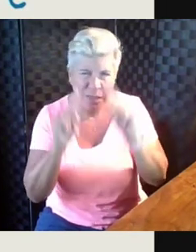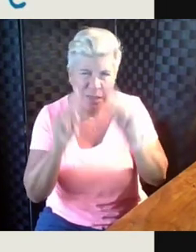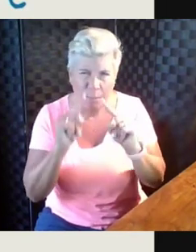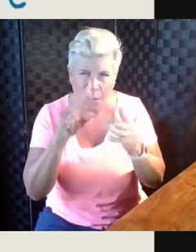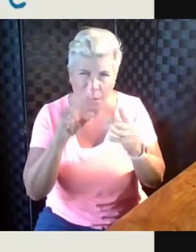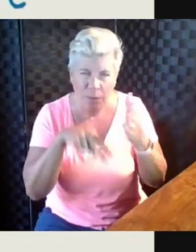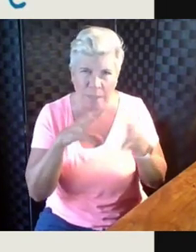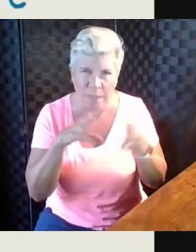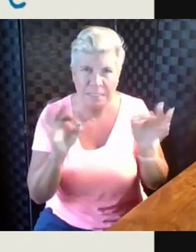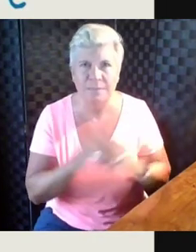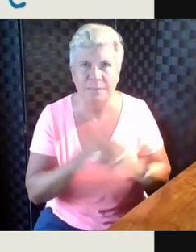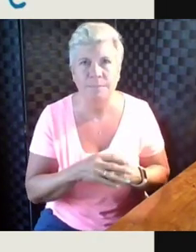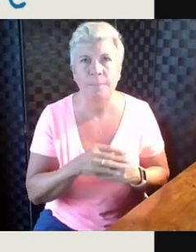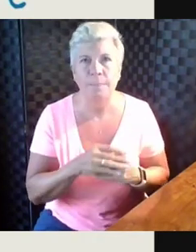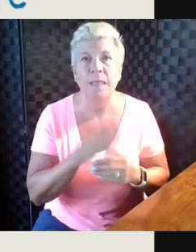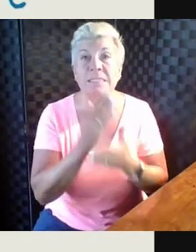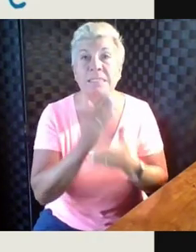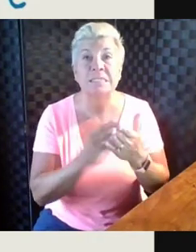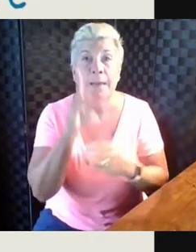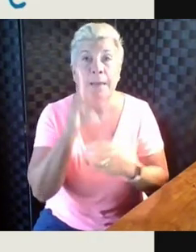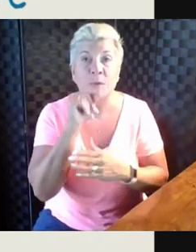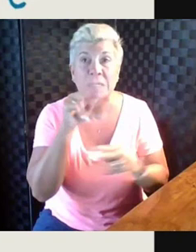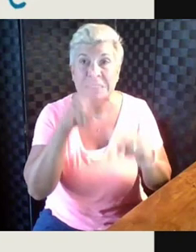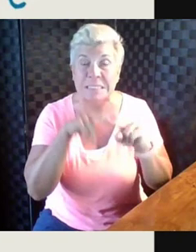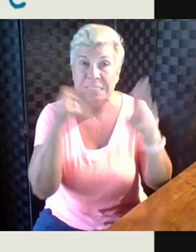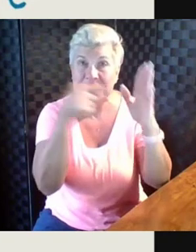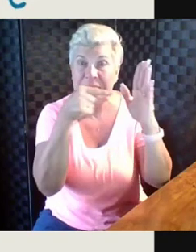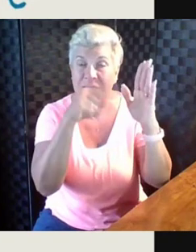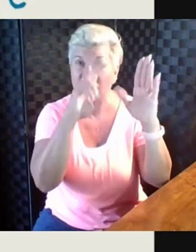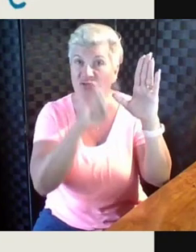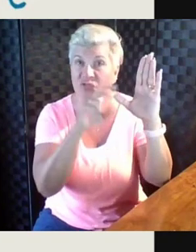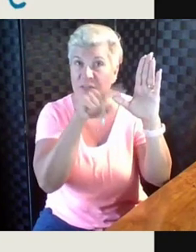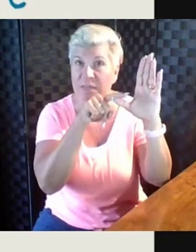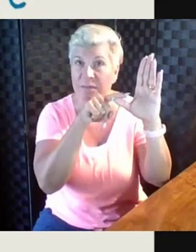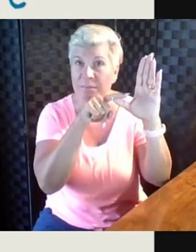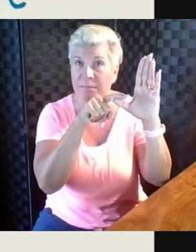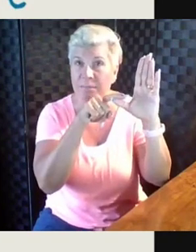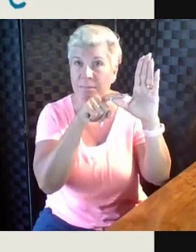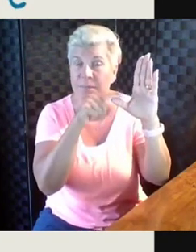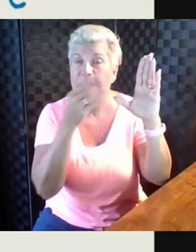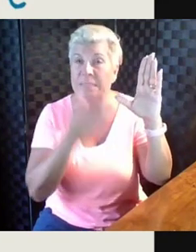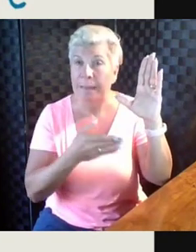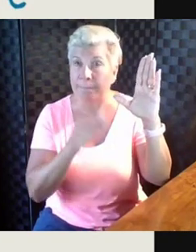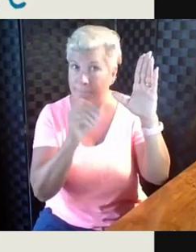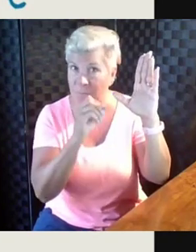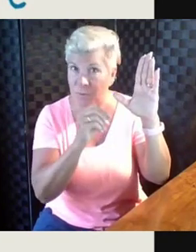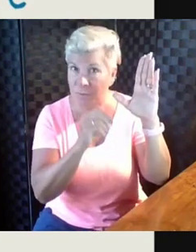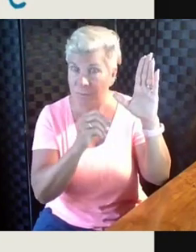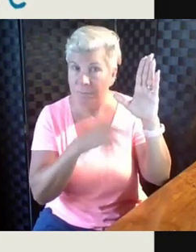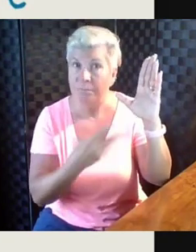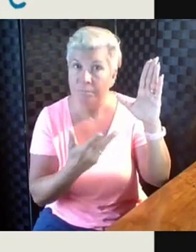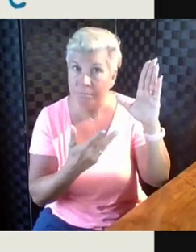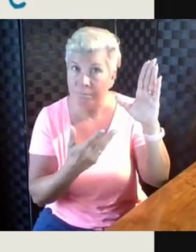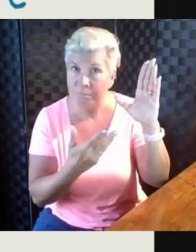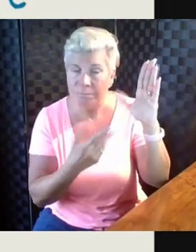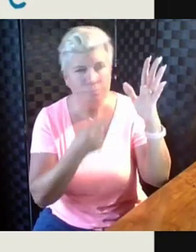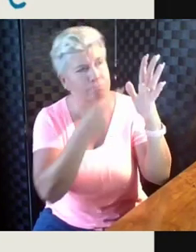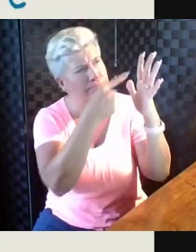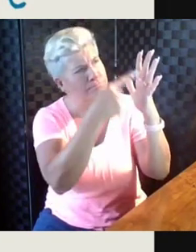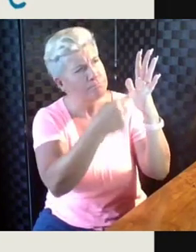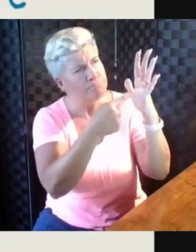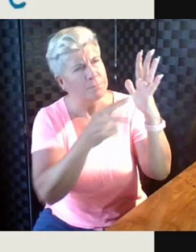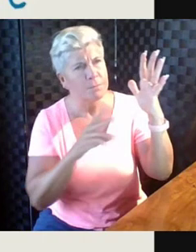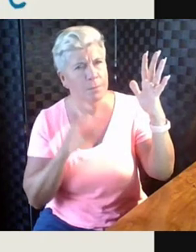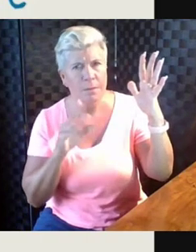what we just read. Some birds were sitting in a tree. Stop. I'm going to put my slash mark so I don't forget where